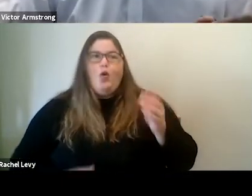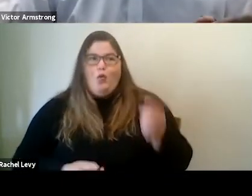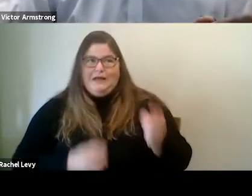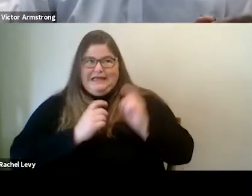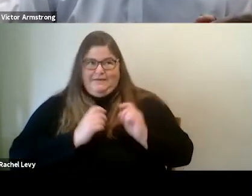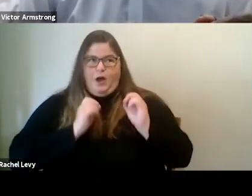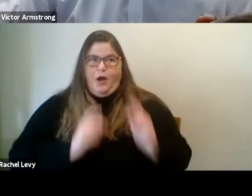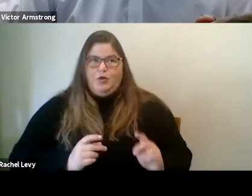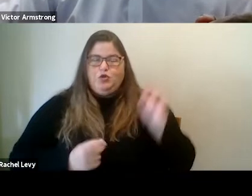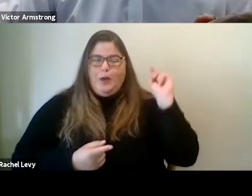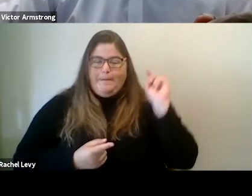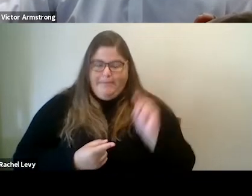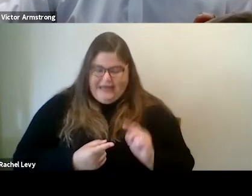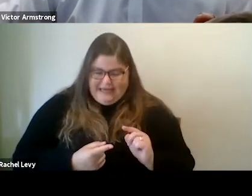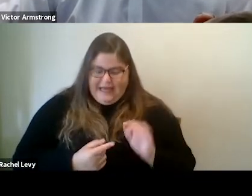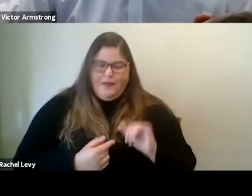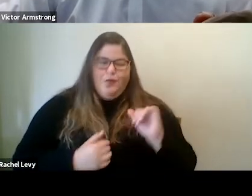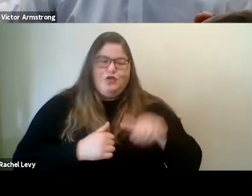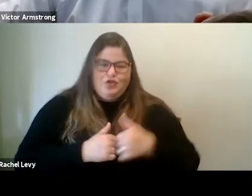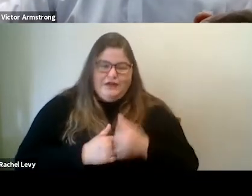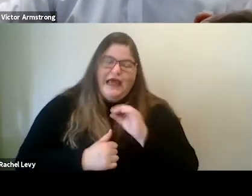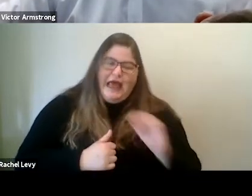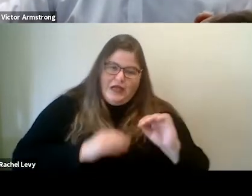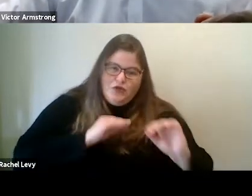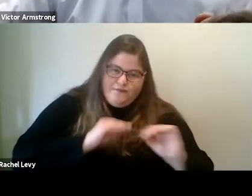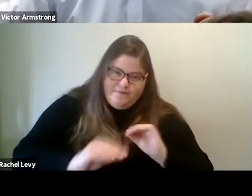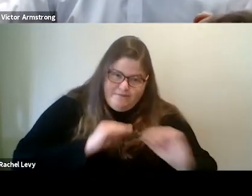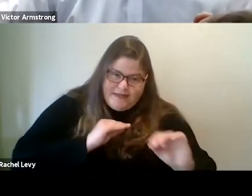those challenges and to correct that wrong.